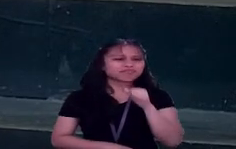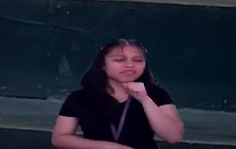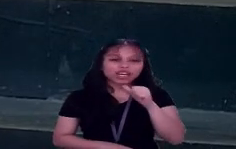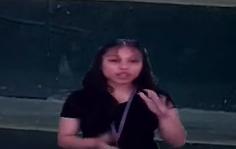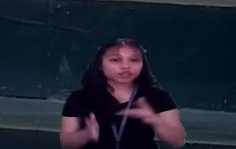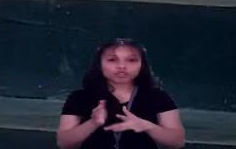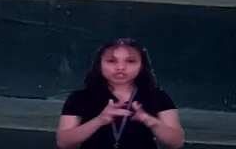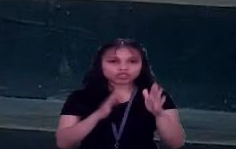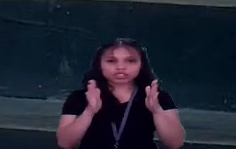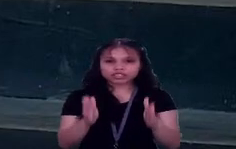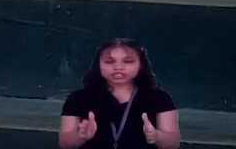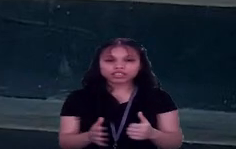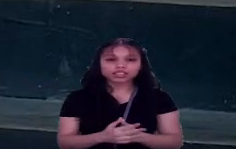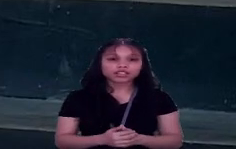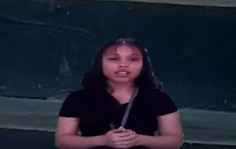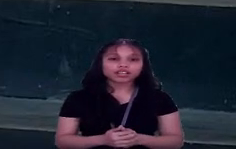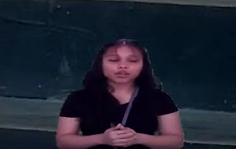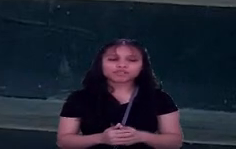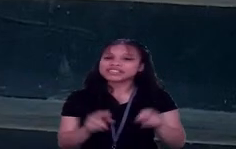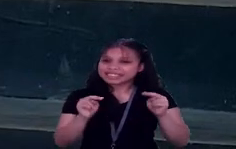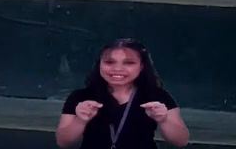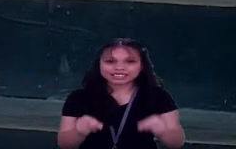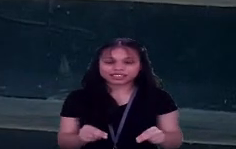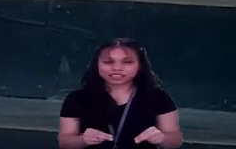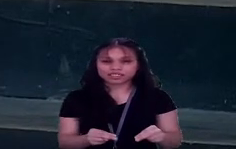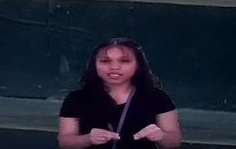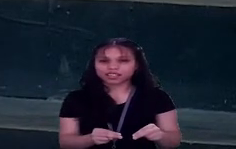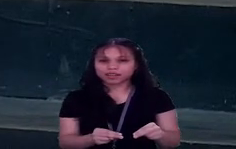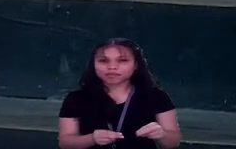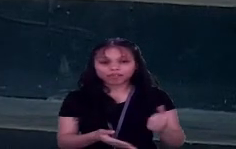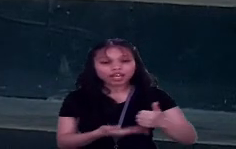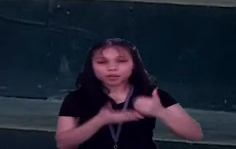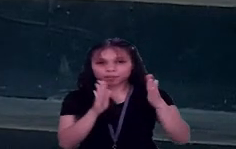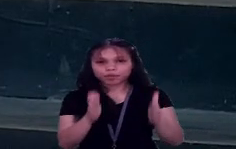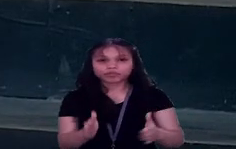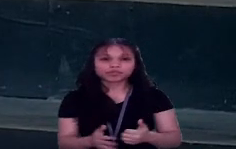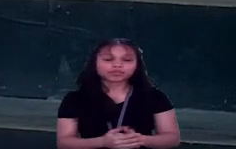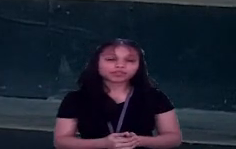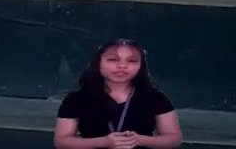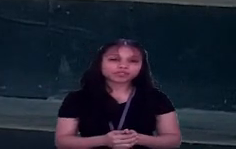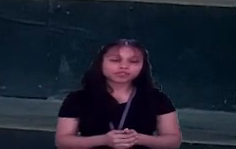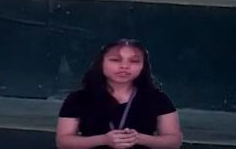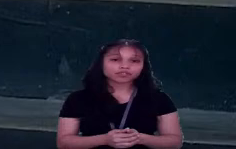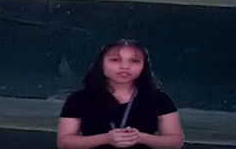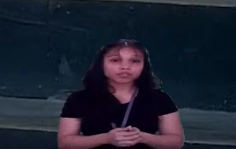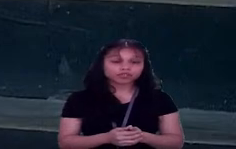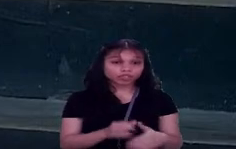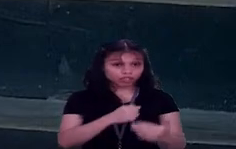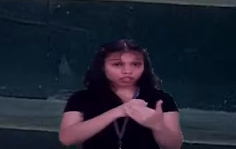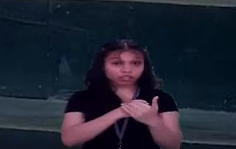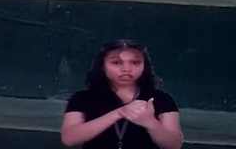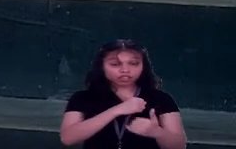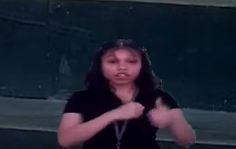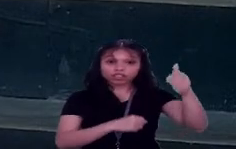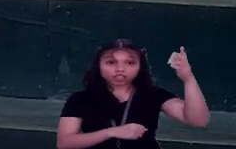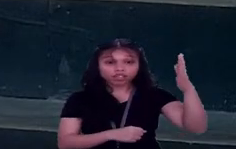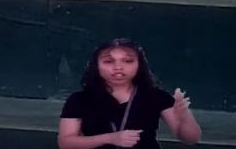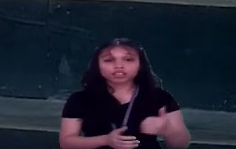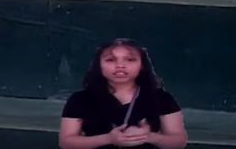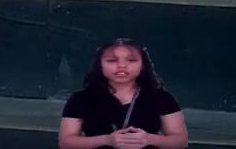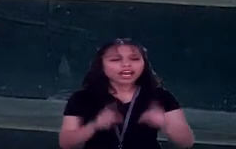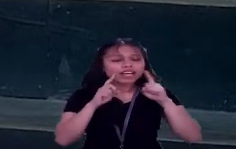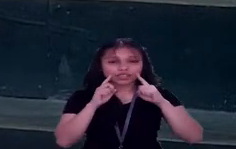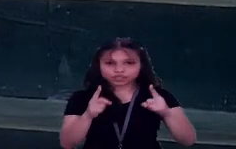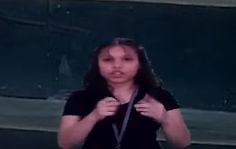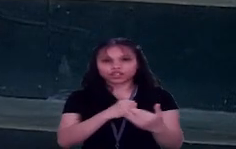That's why we need more laborers there. And that's why for us, when God called us, we was at once obey and